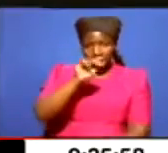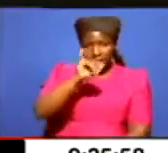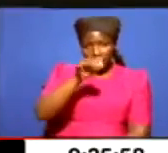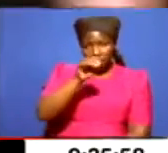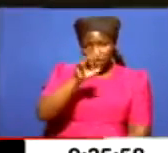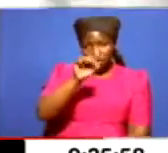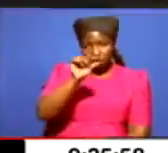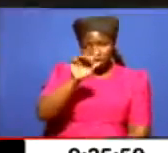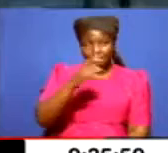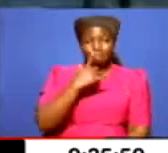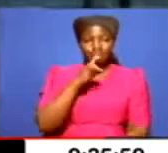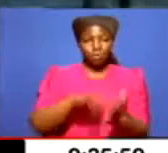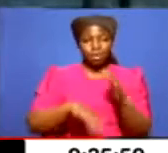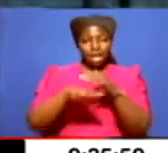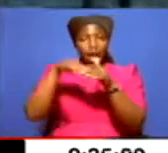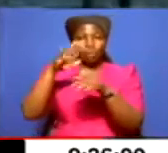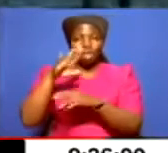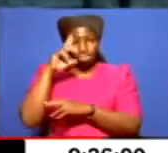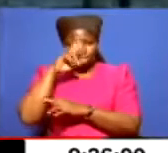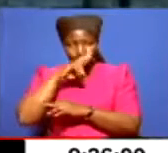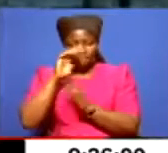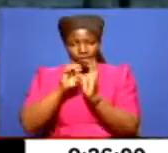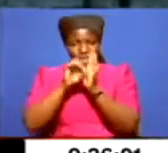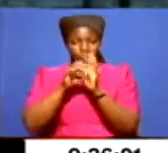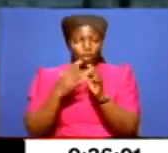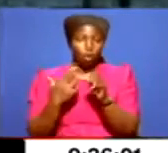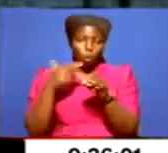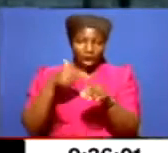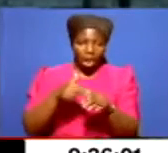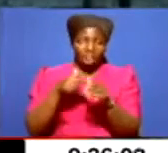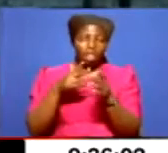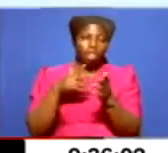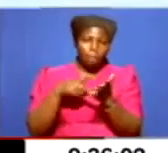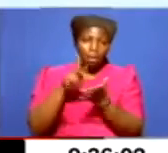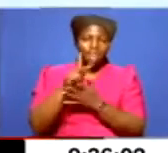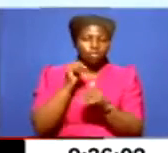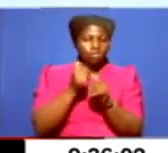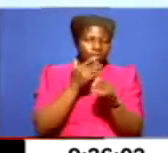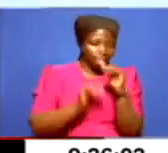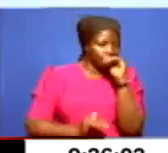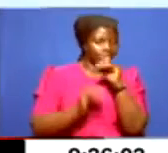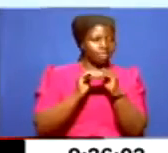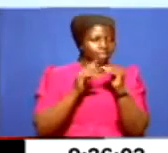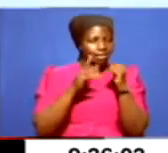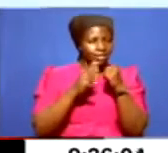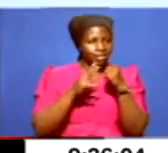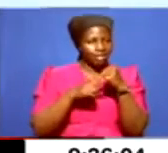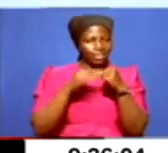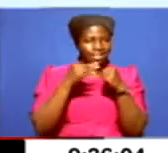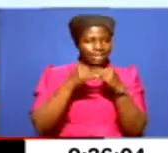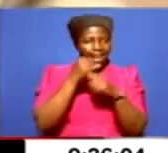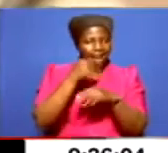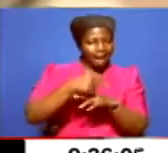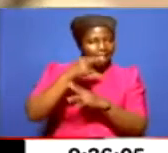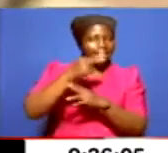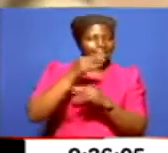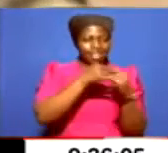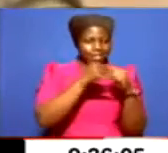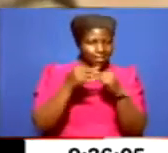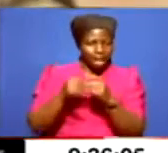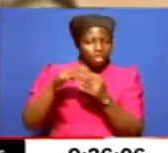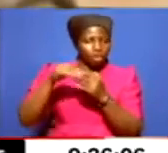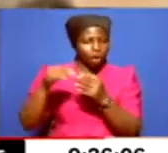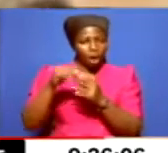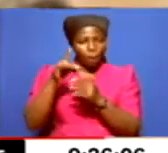external risks such as crude oil prices that have hit a seven-year high of $88 a barrel, as well as